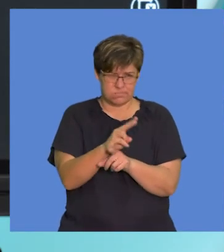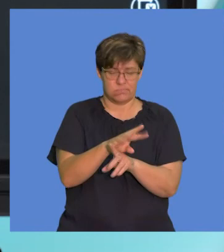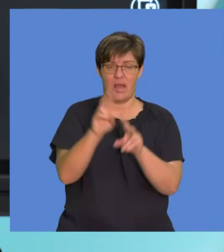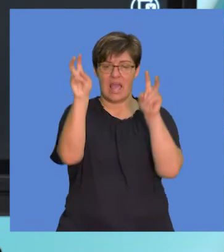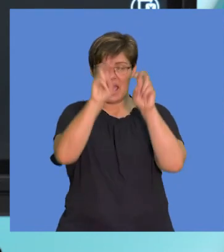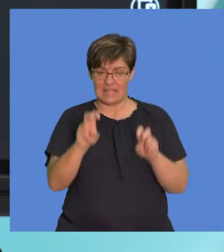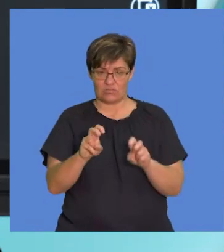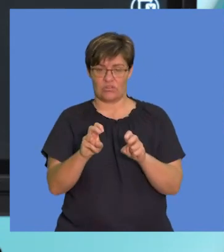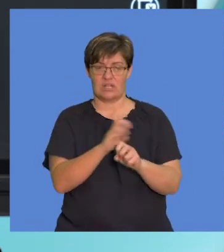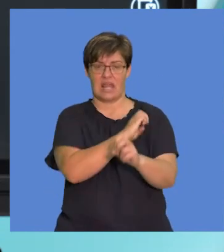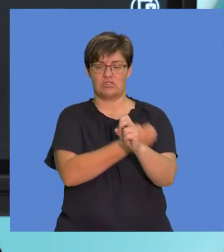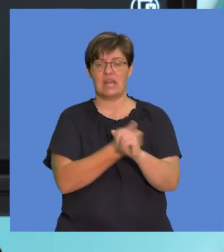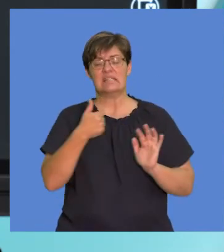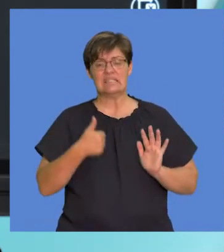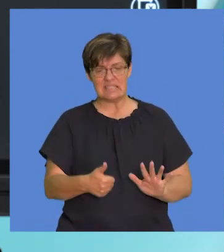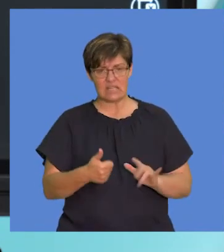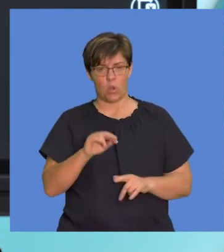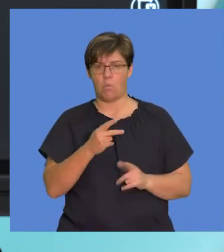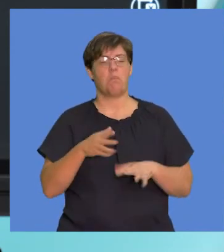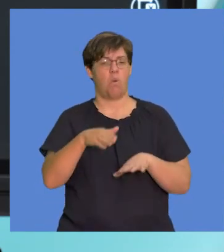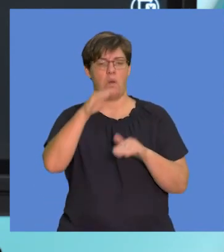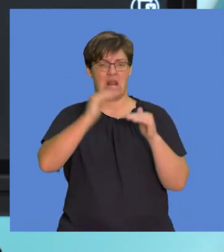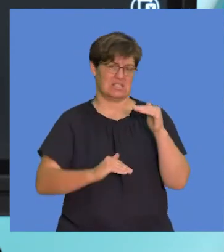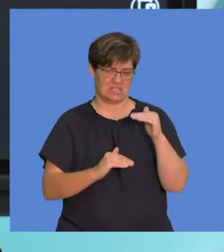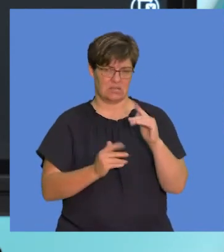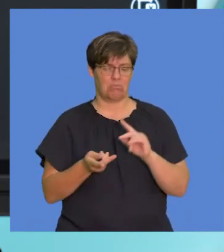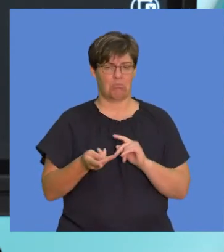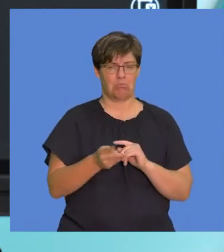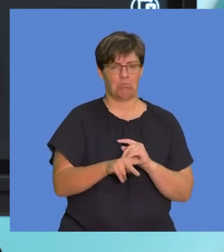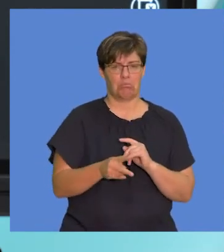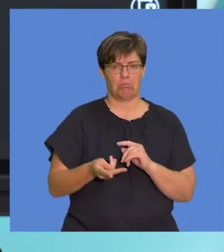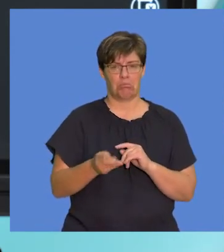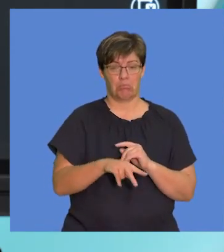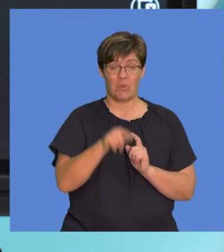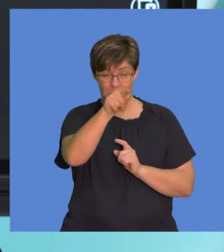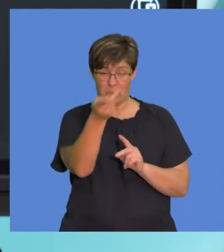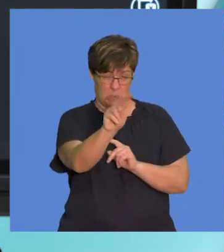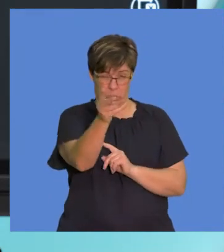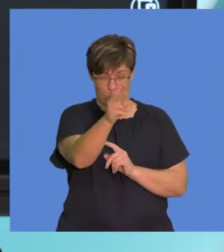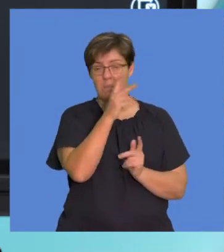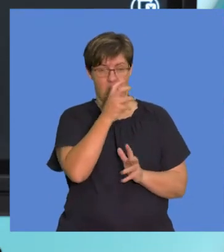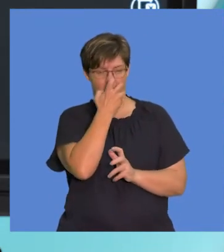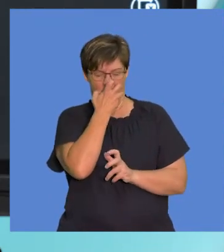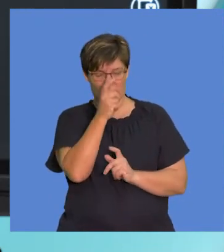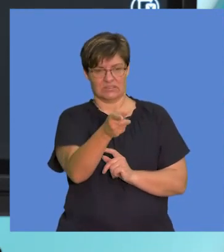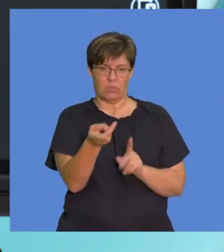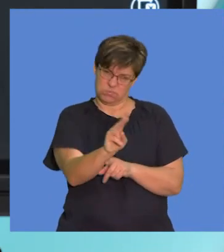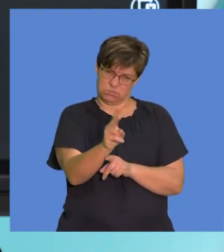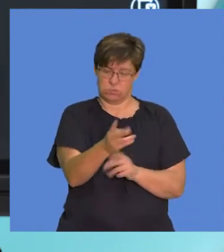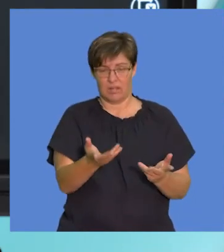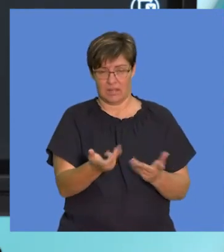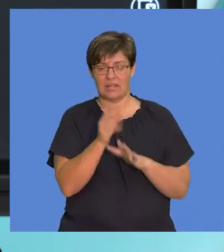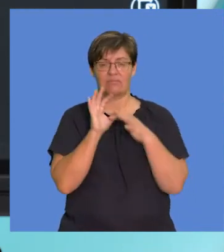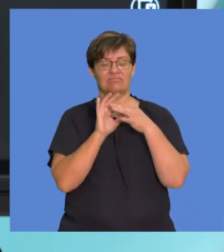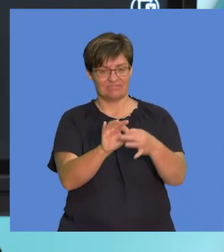actually transforms a lot of electrical energy compared to 6 ohm per unit time. As a result of that, it gets hotter and